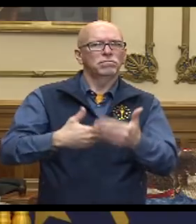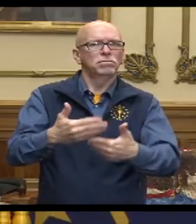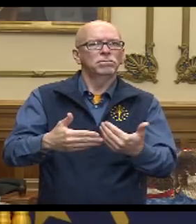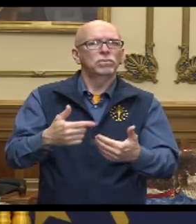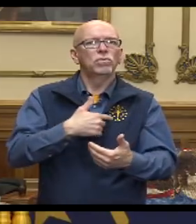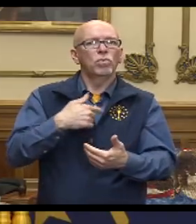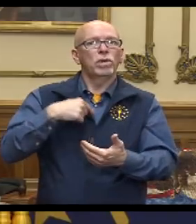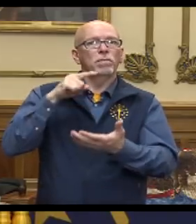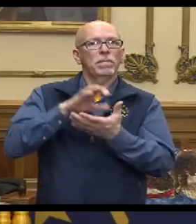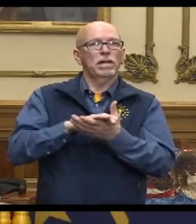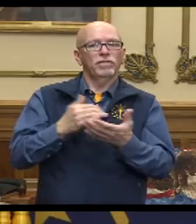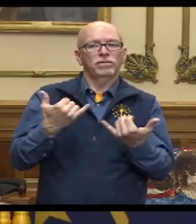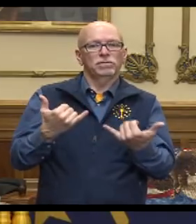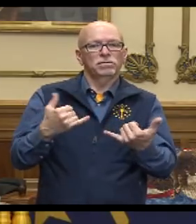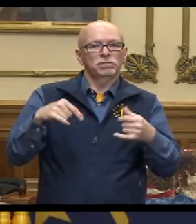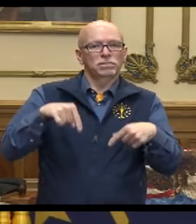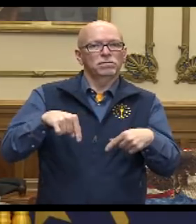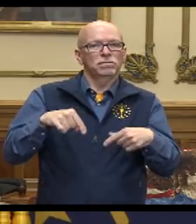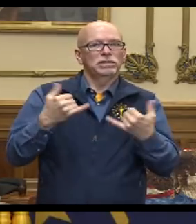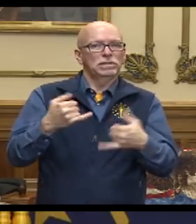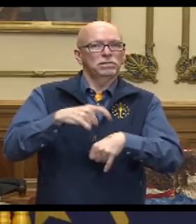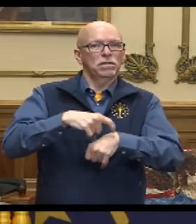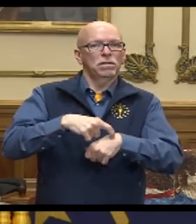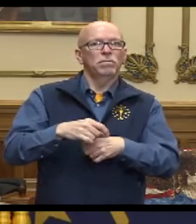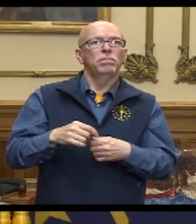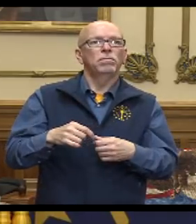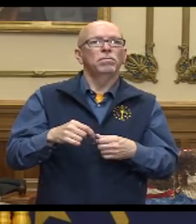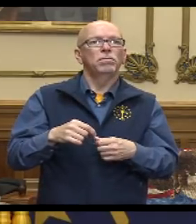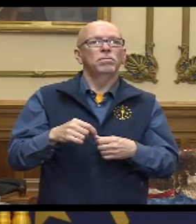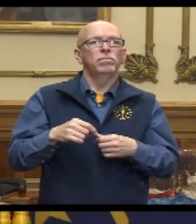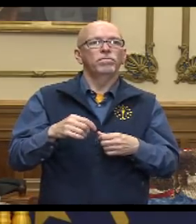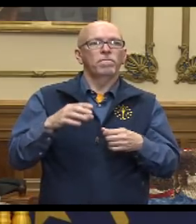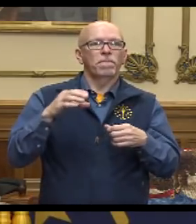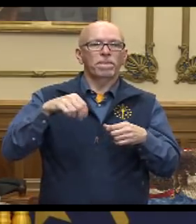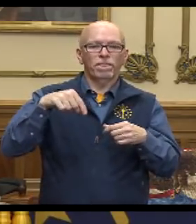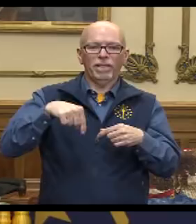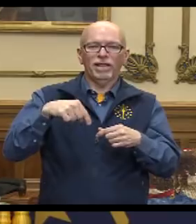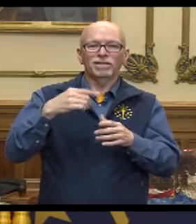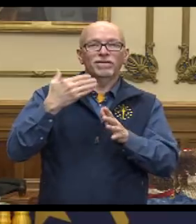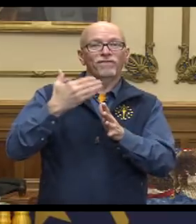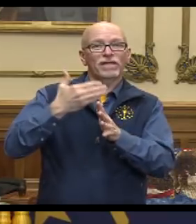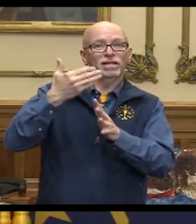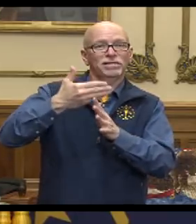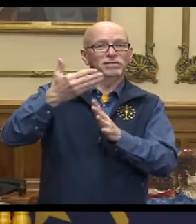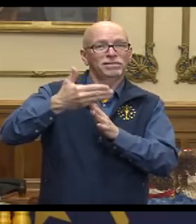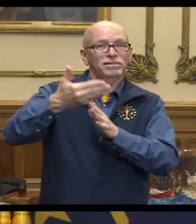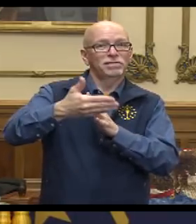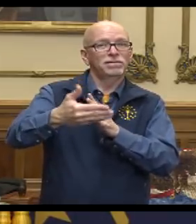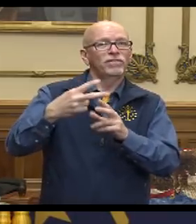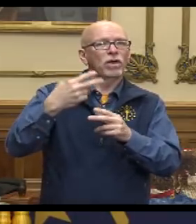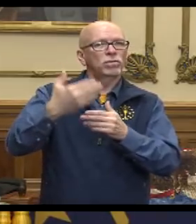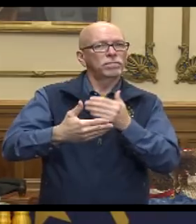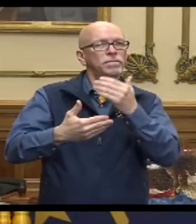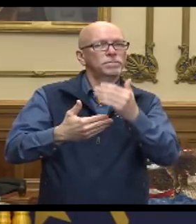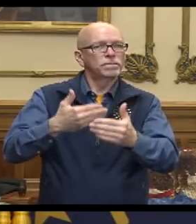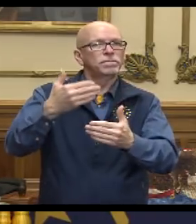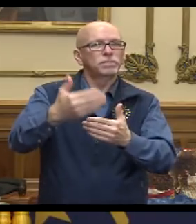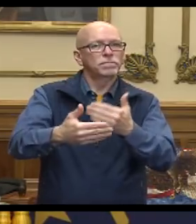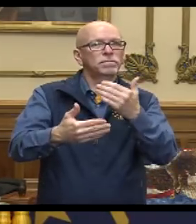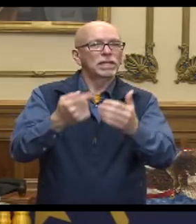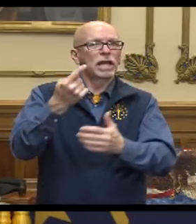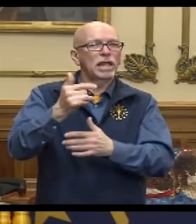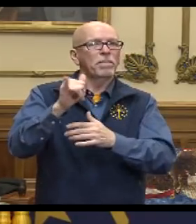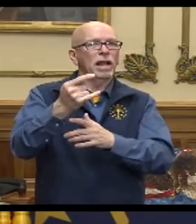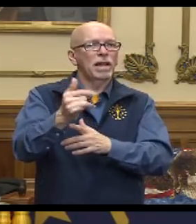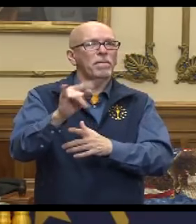We believe that at this moment, in this phased approach, a very gradual, very methodical, step by step